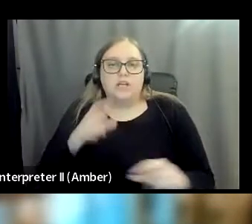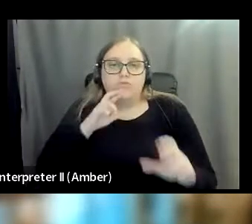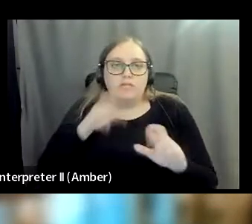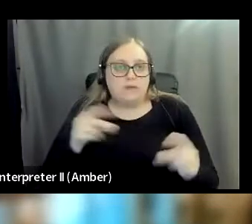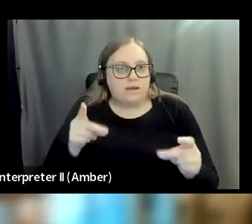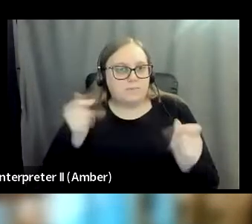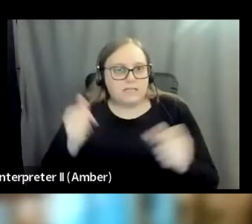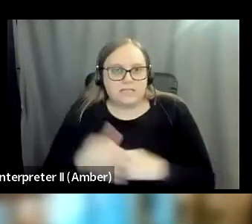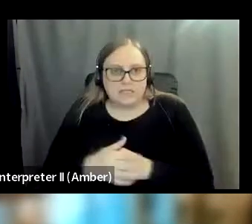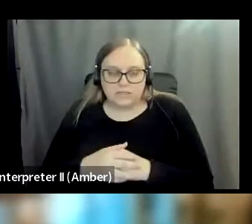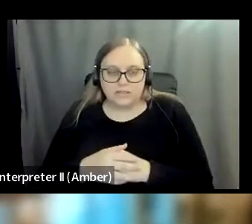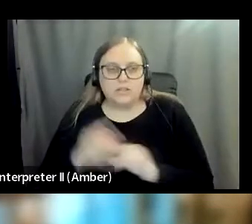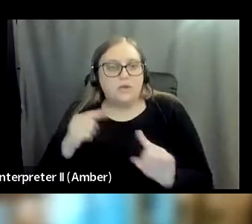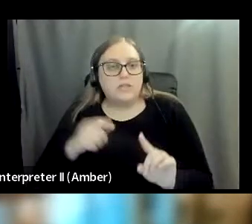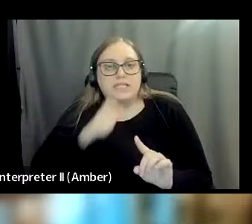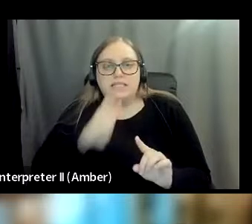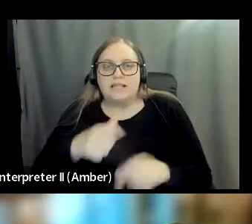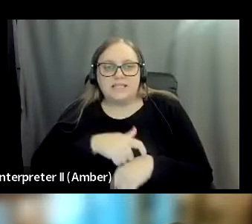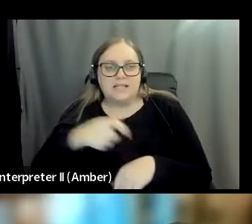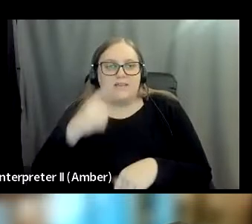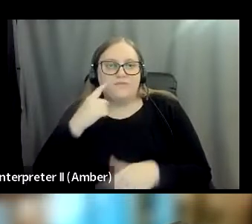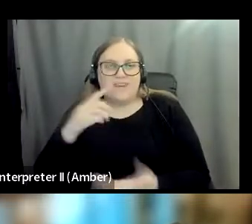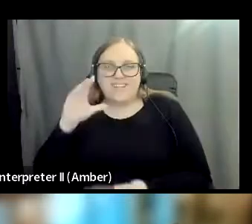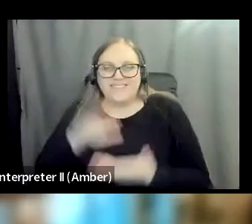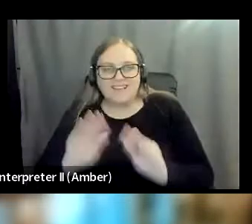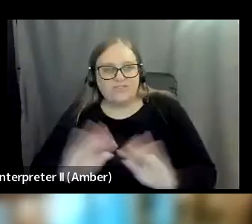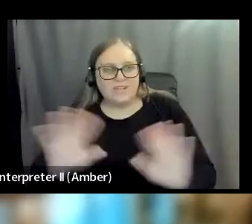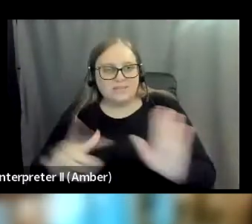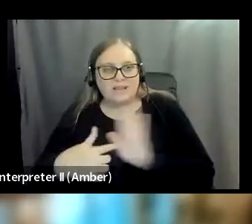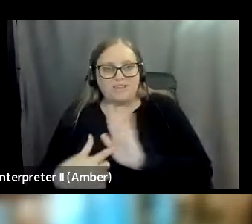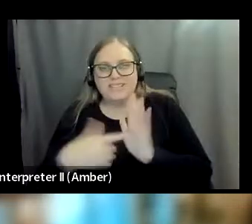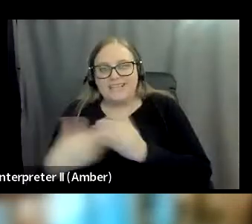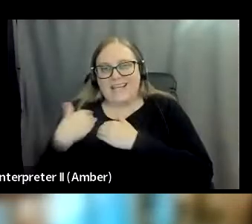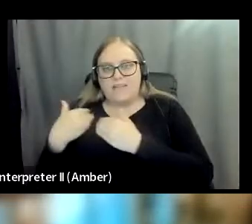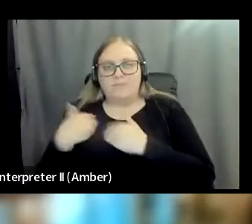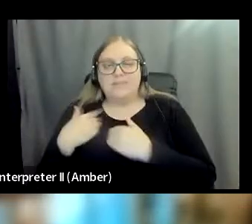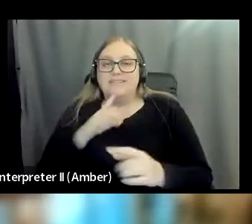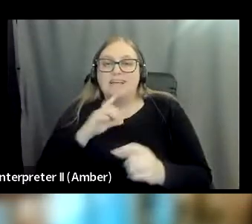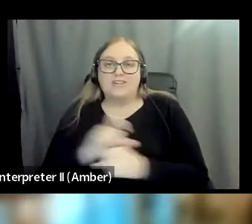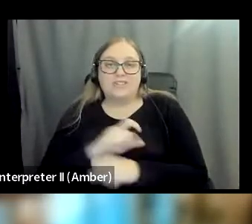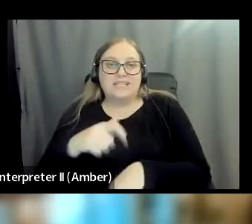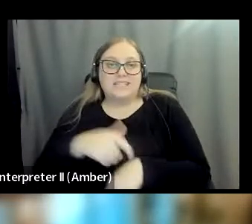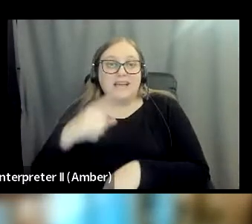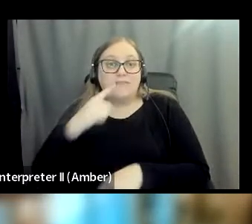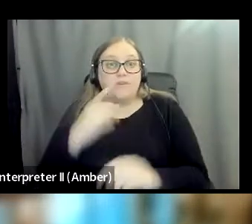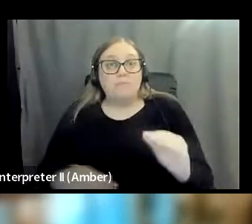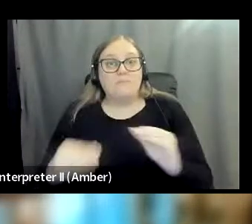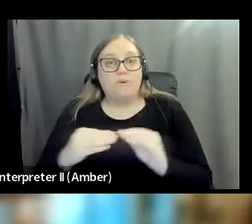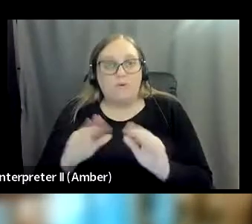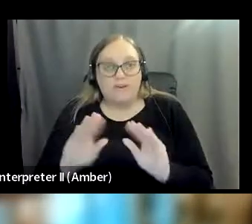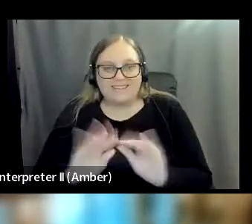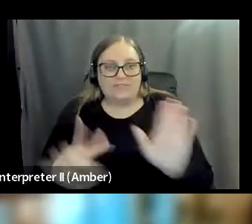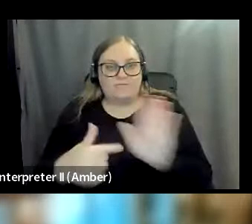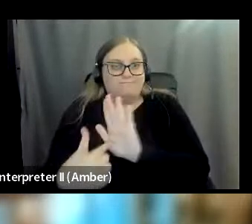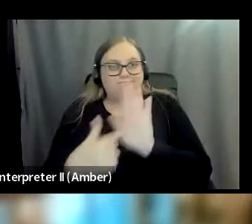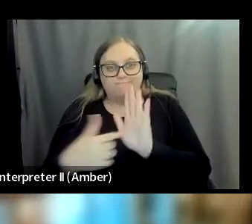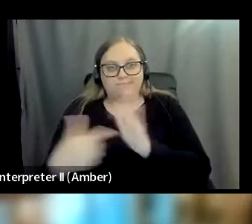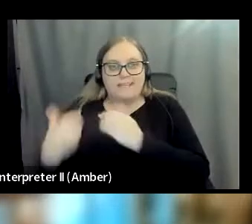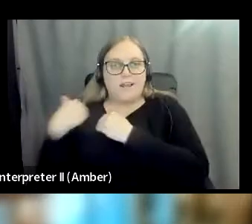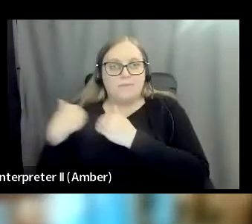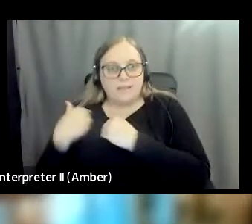time. This is not the time for less transparency and accountability. In fact, it's time for more transparency and